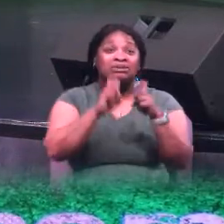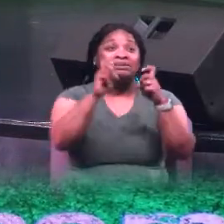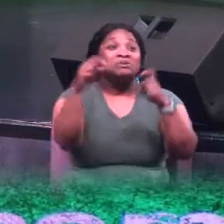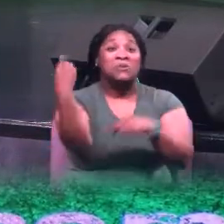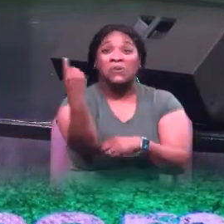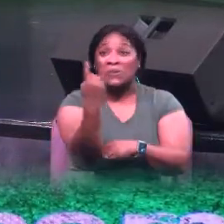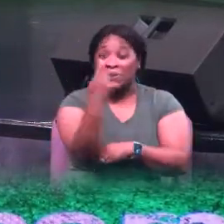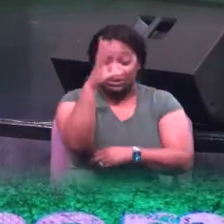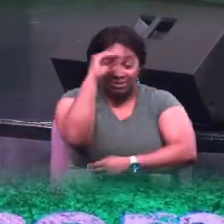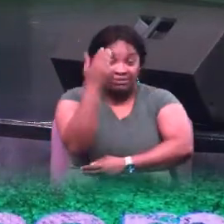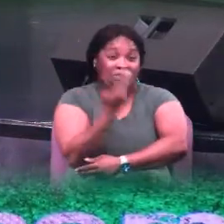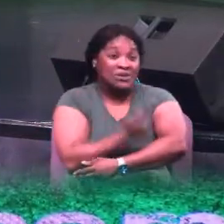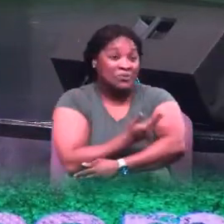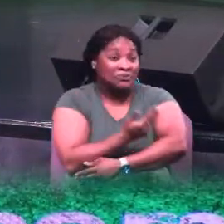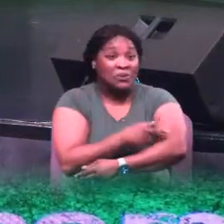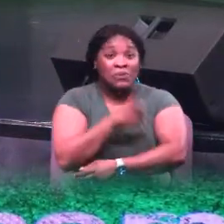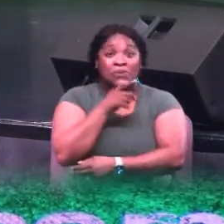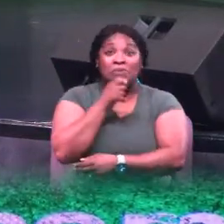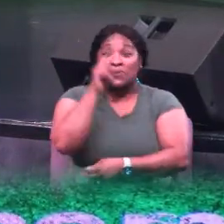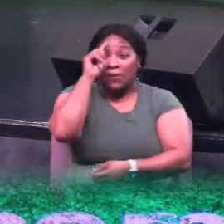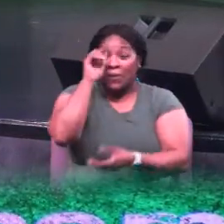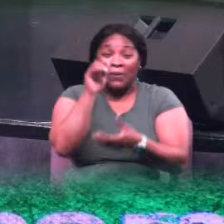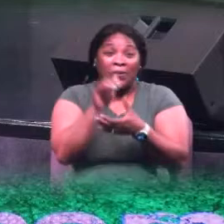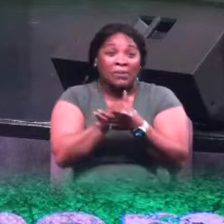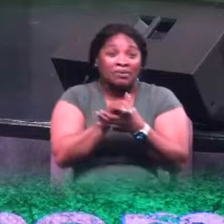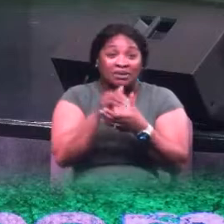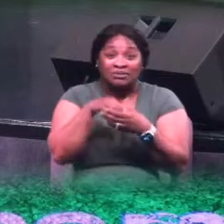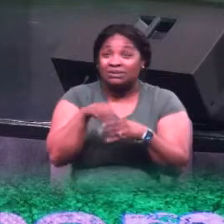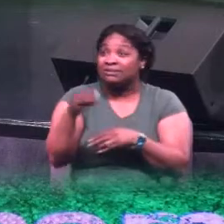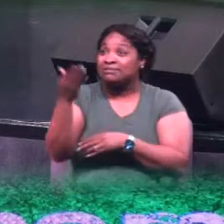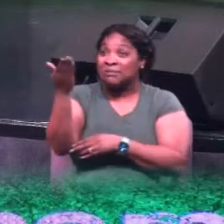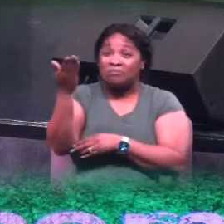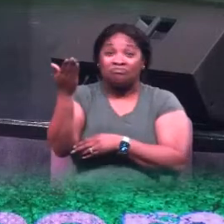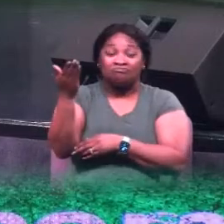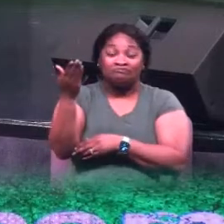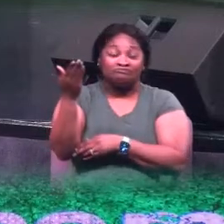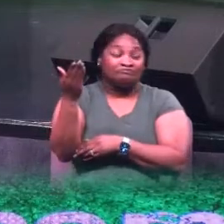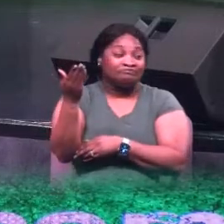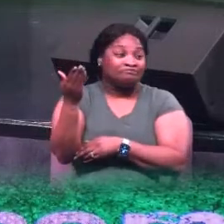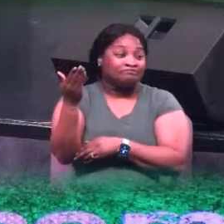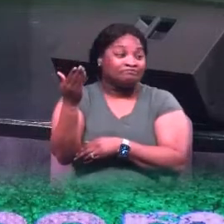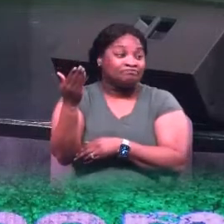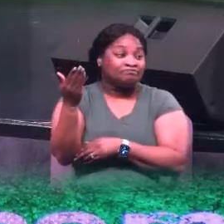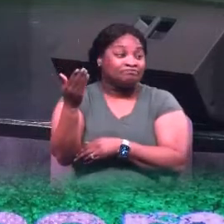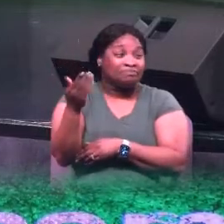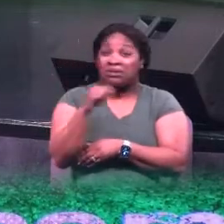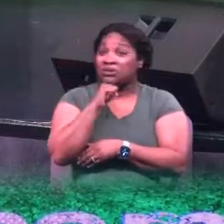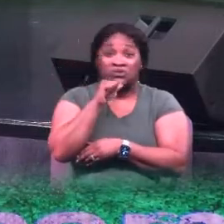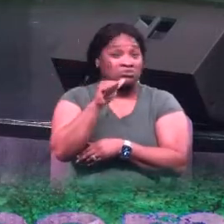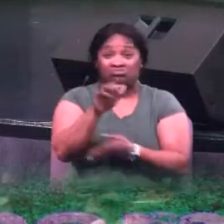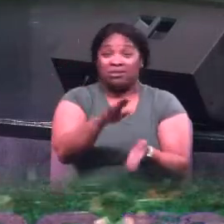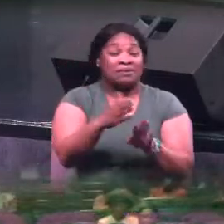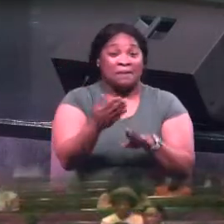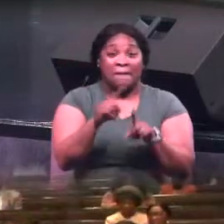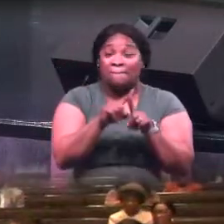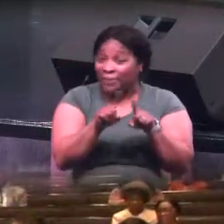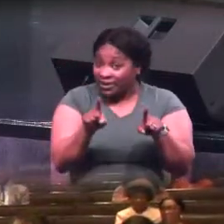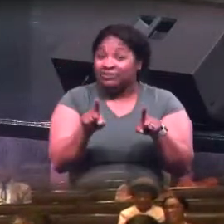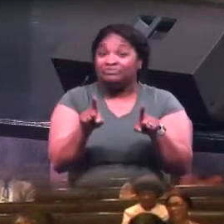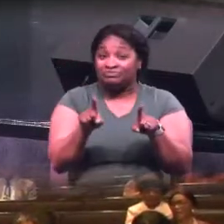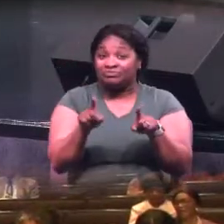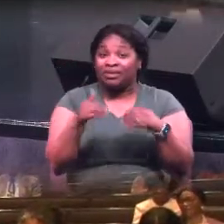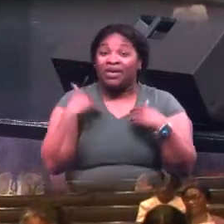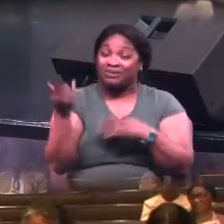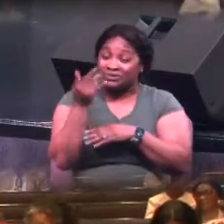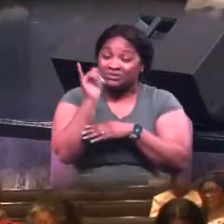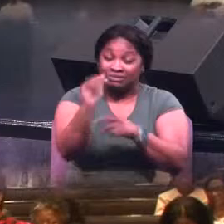gave his only begotten Son, that whosoever believeth in him should not perish,